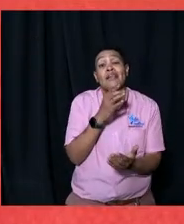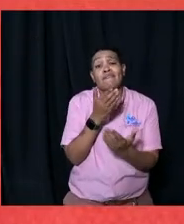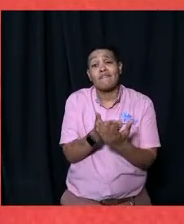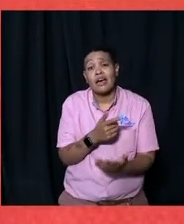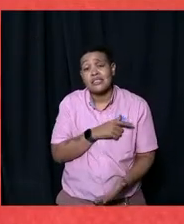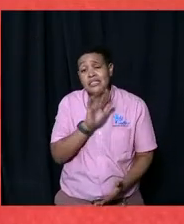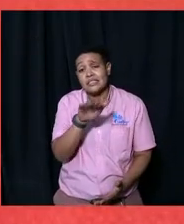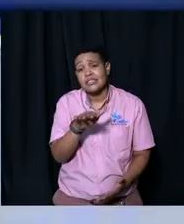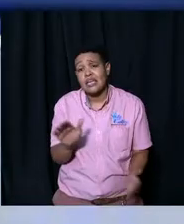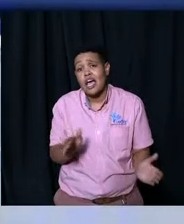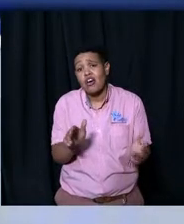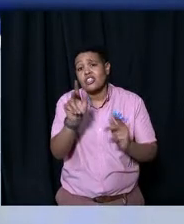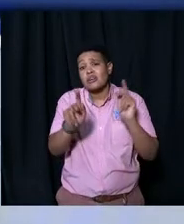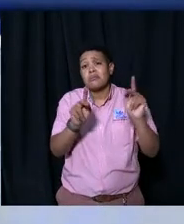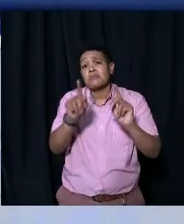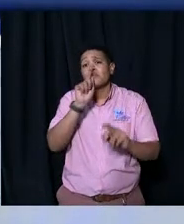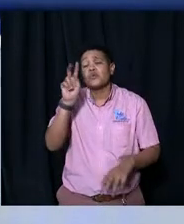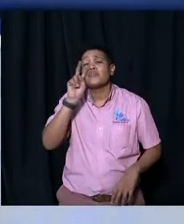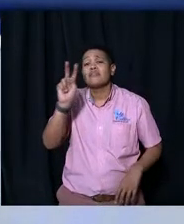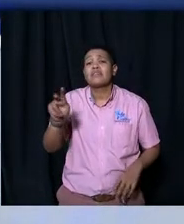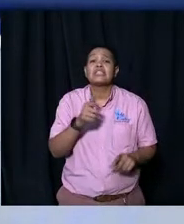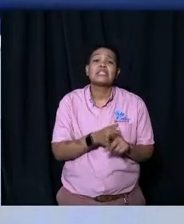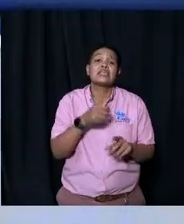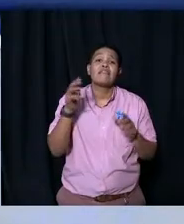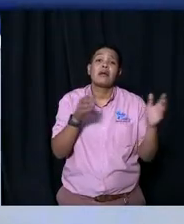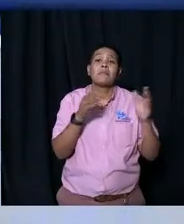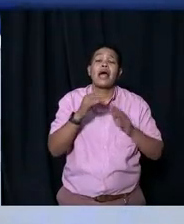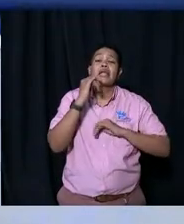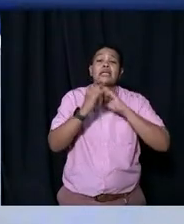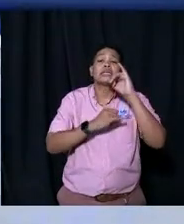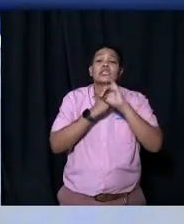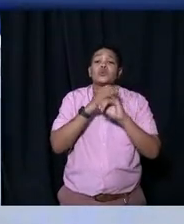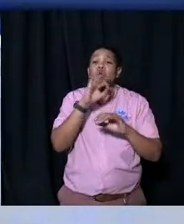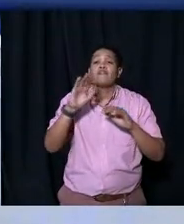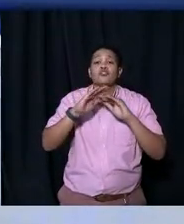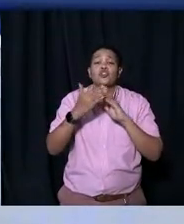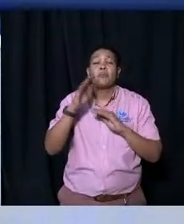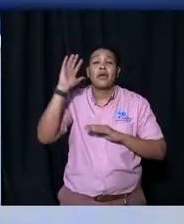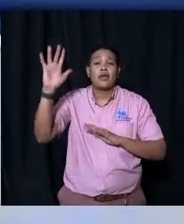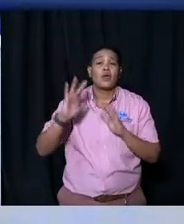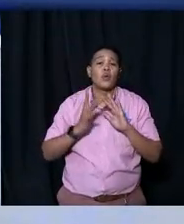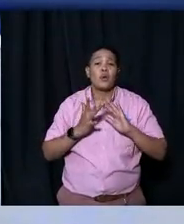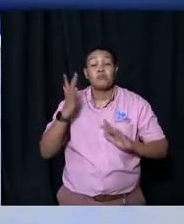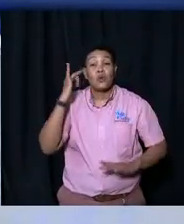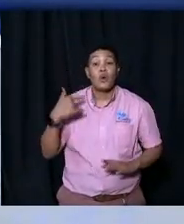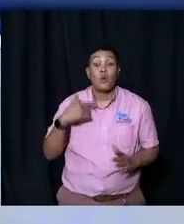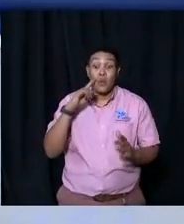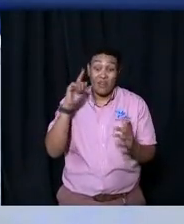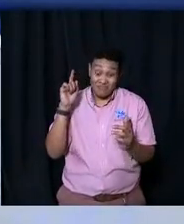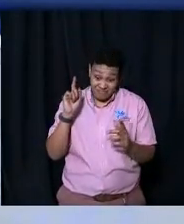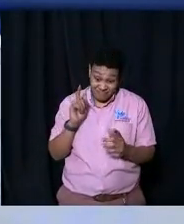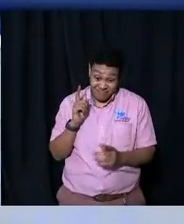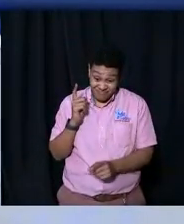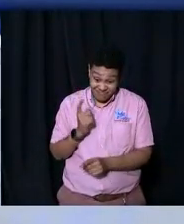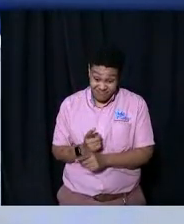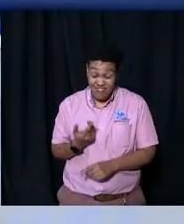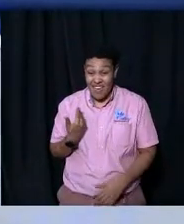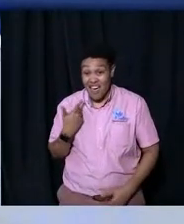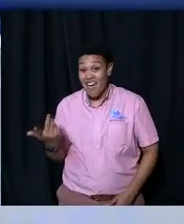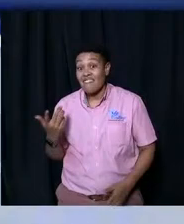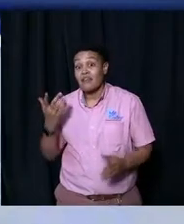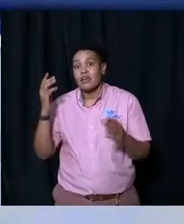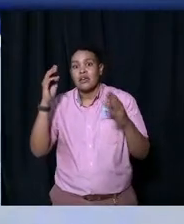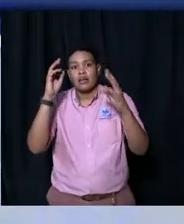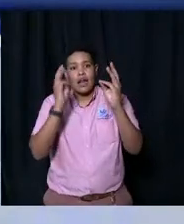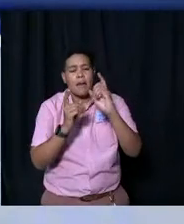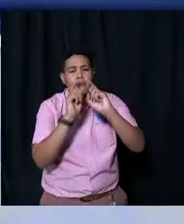encourage persons to visit the Planning Institute of Jamaica's website because we actually have state of the climate reports